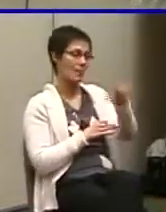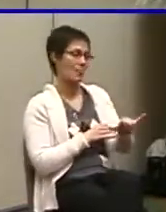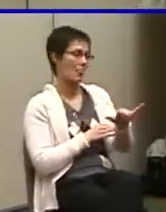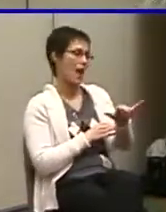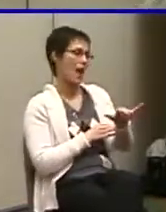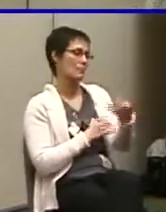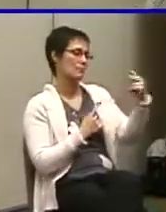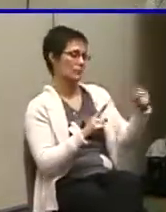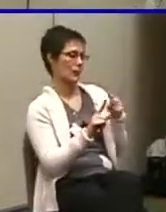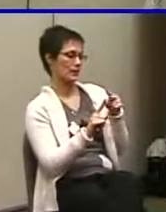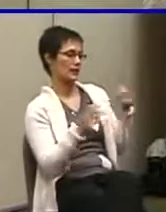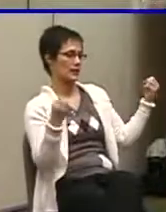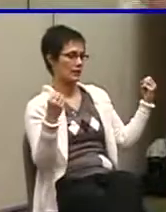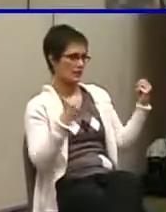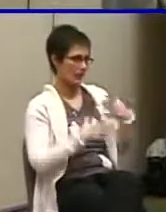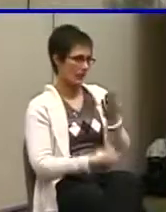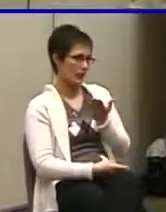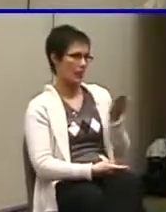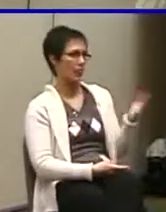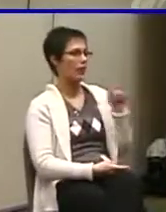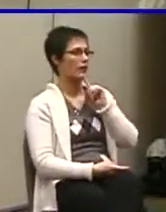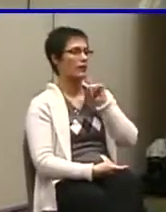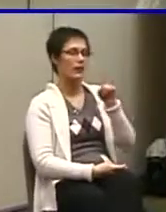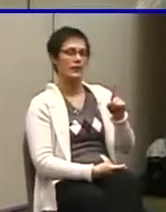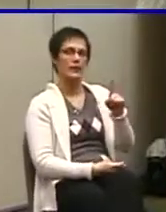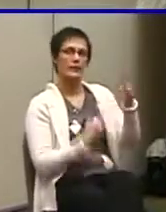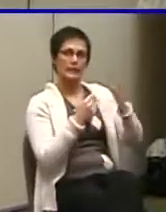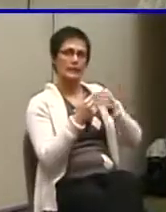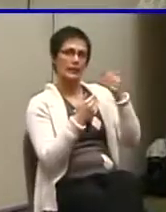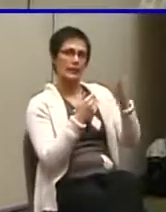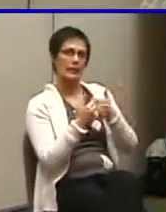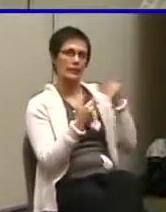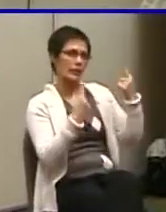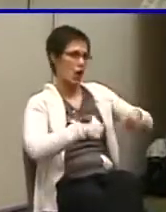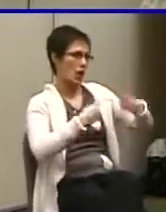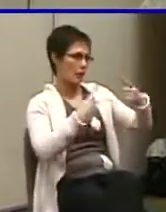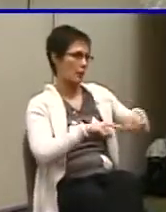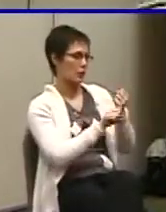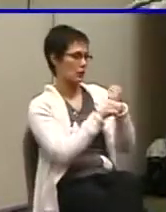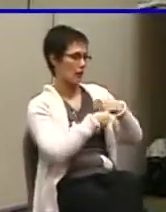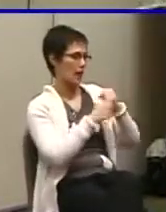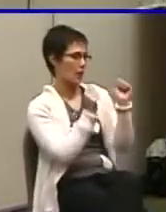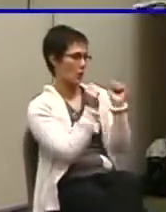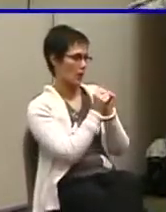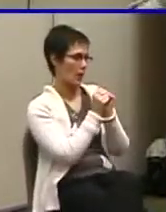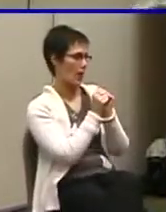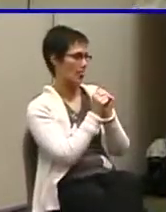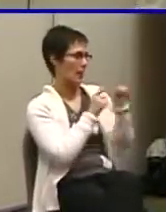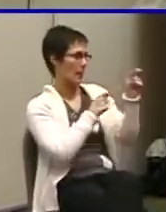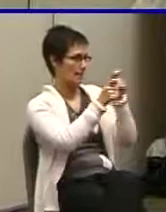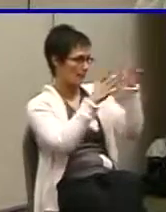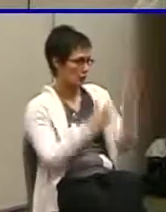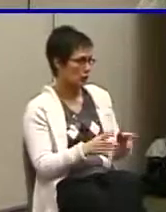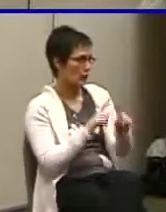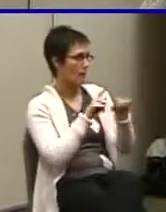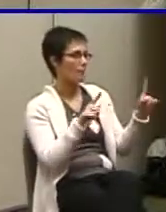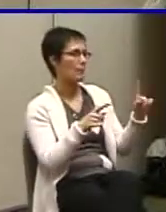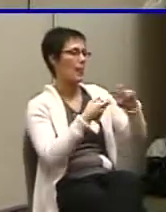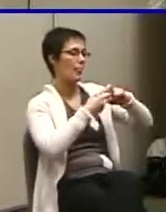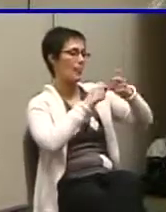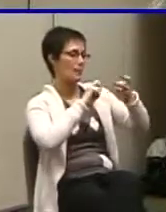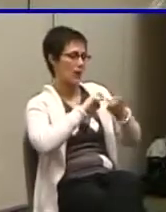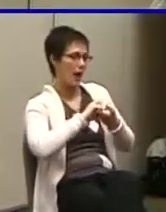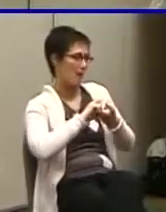scare kind of a thing is pretty easy, you know, argument to make with administrators. The problem comes down to that this is not a quick and